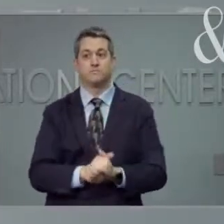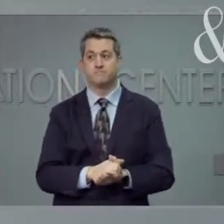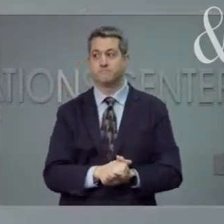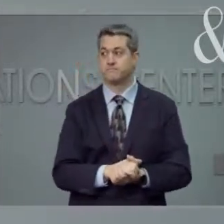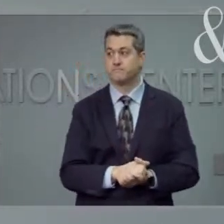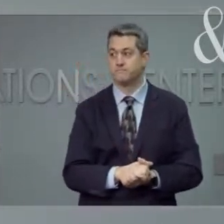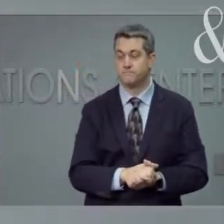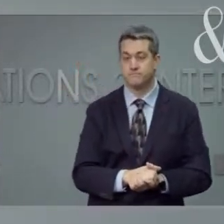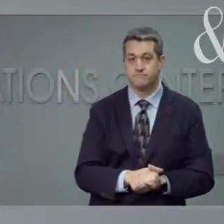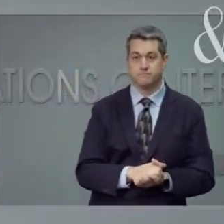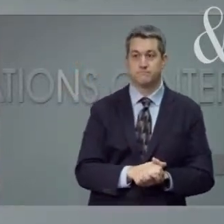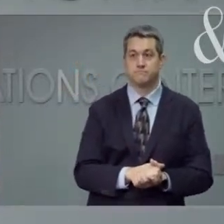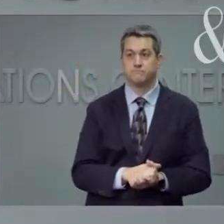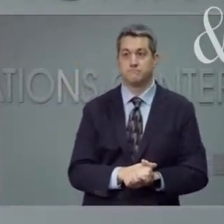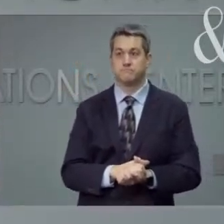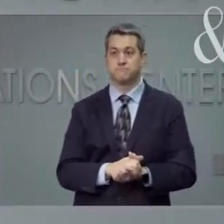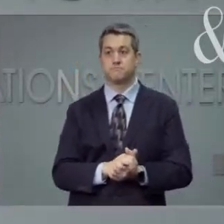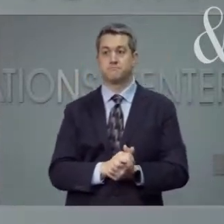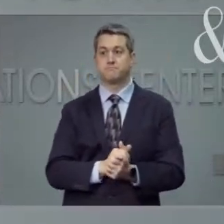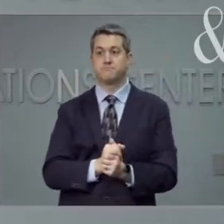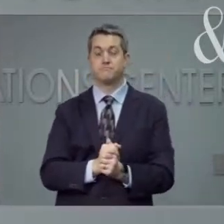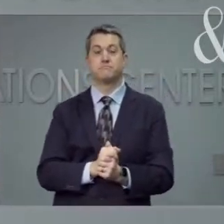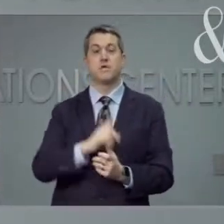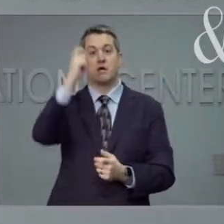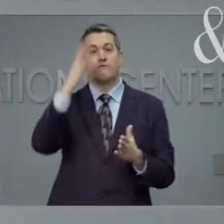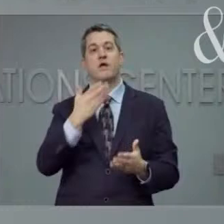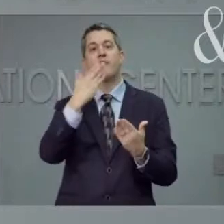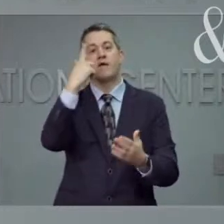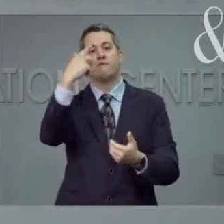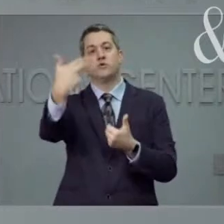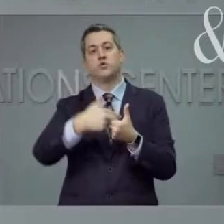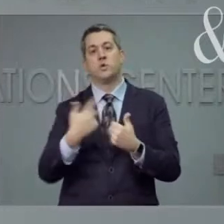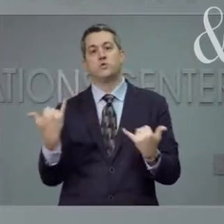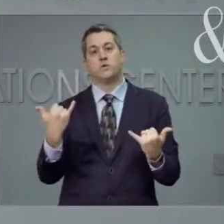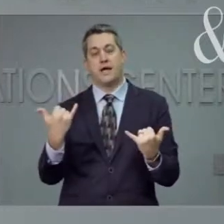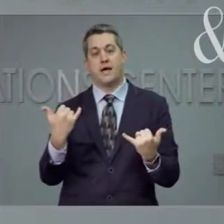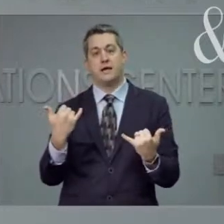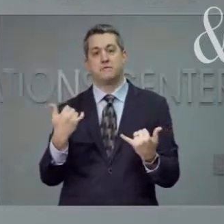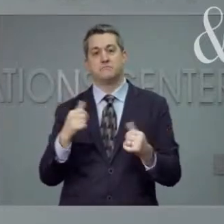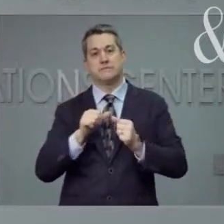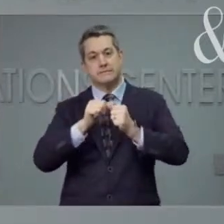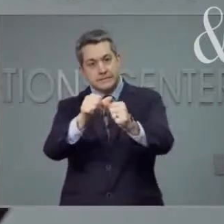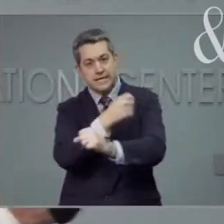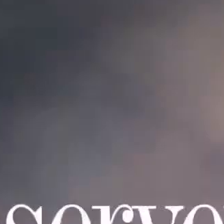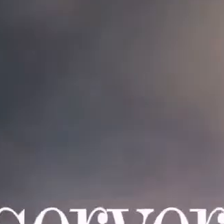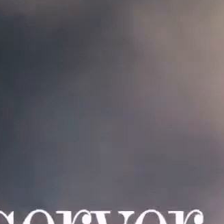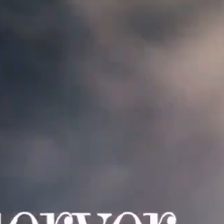Thanks everyone for joining us today. Stay safe out there.